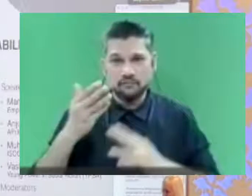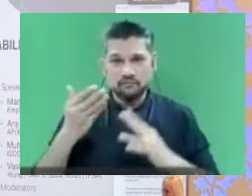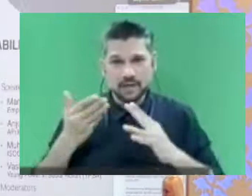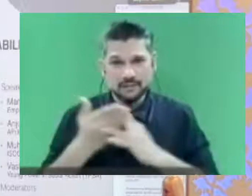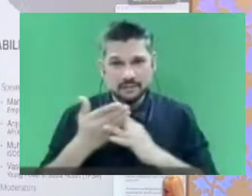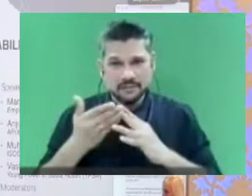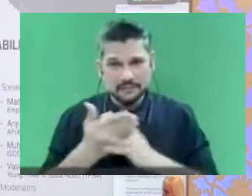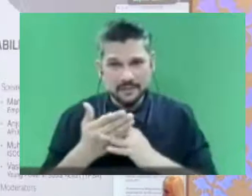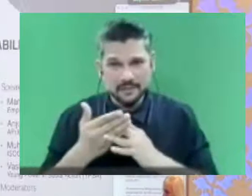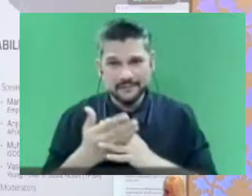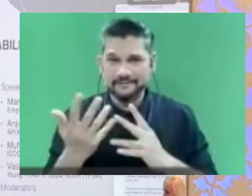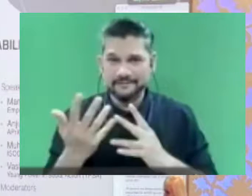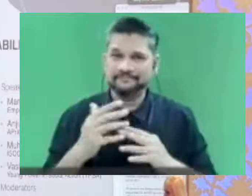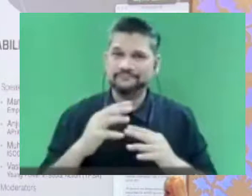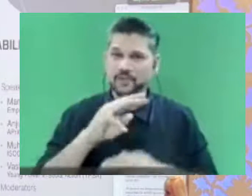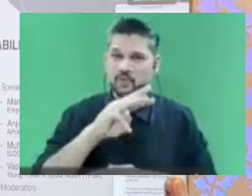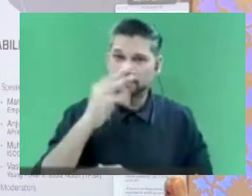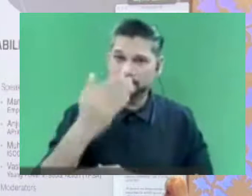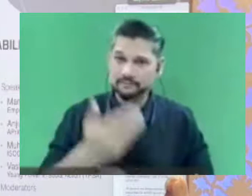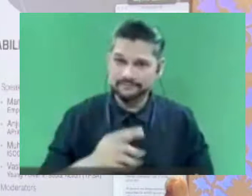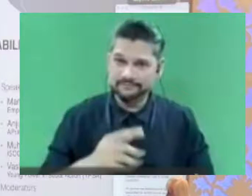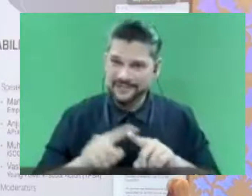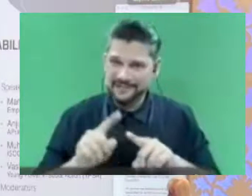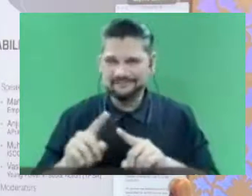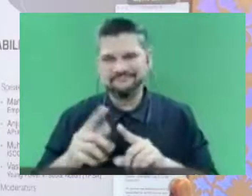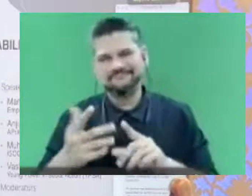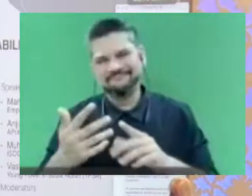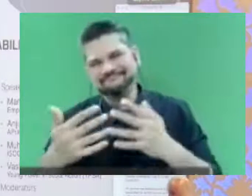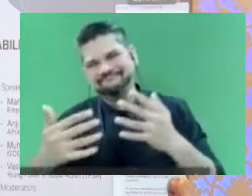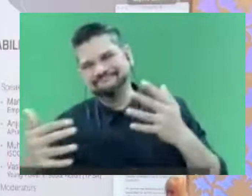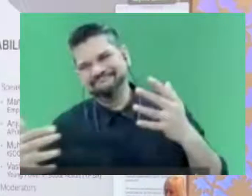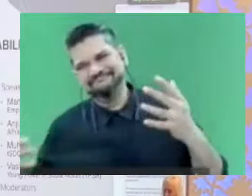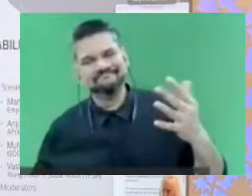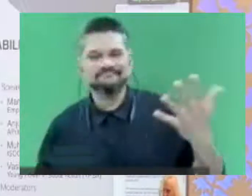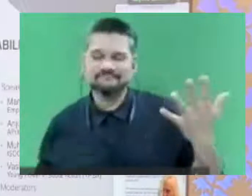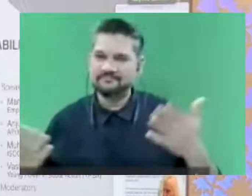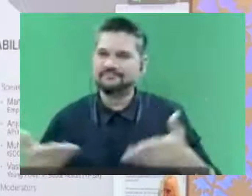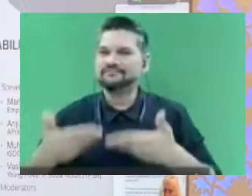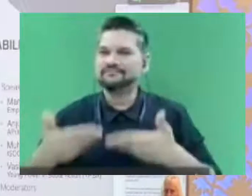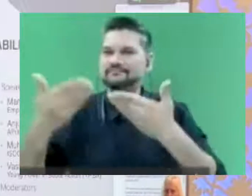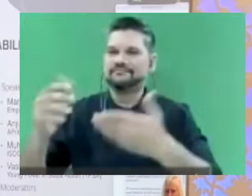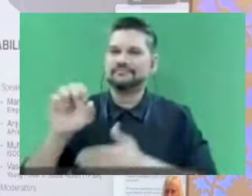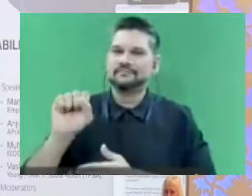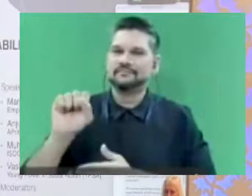in web accessibility, etc., etc. So over to you, Shabbir.